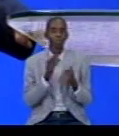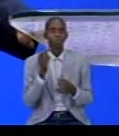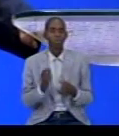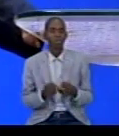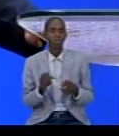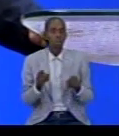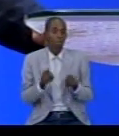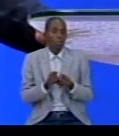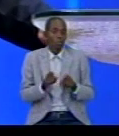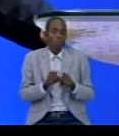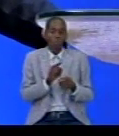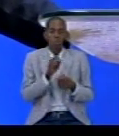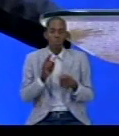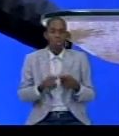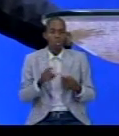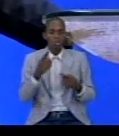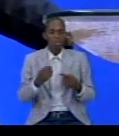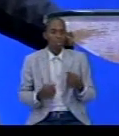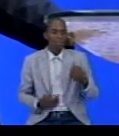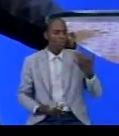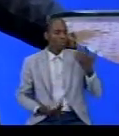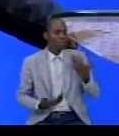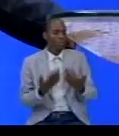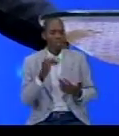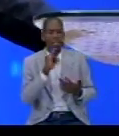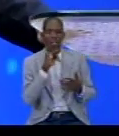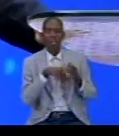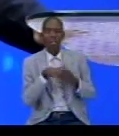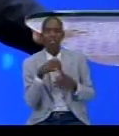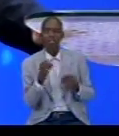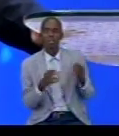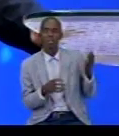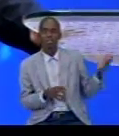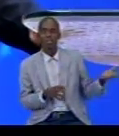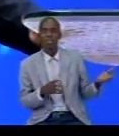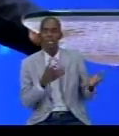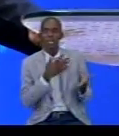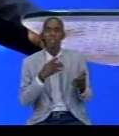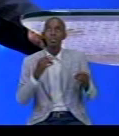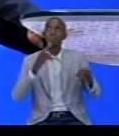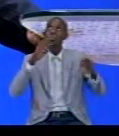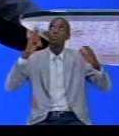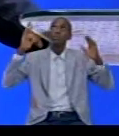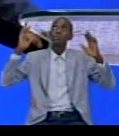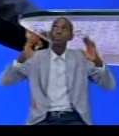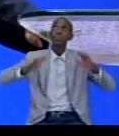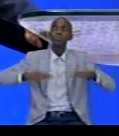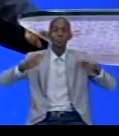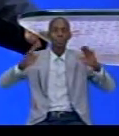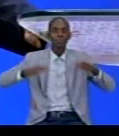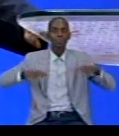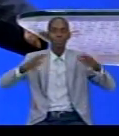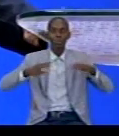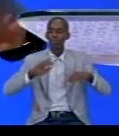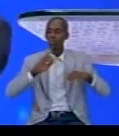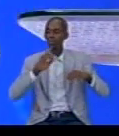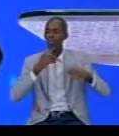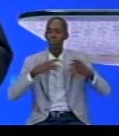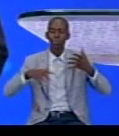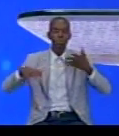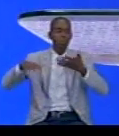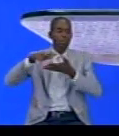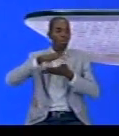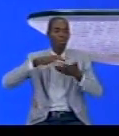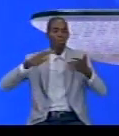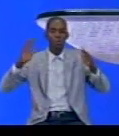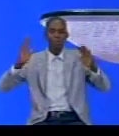the fire is burning outside and the rain is pouring down, stormy rain outside,